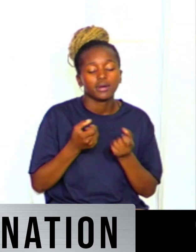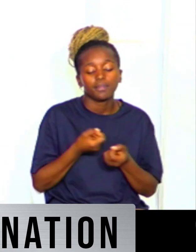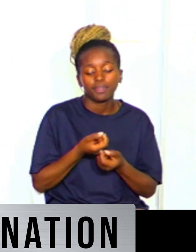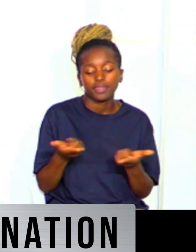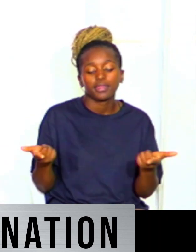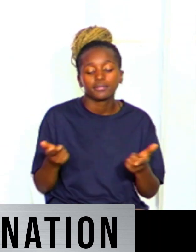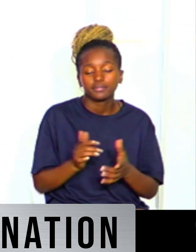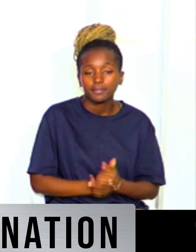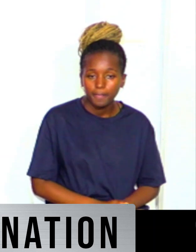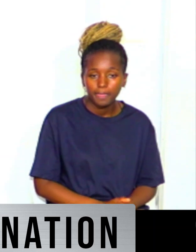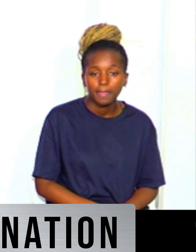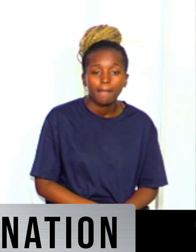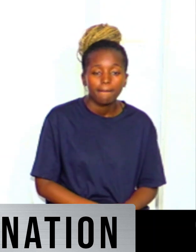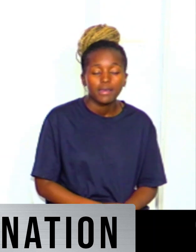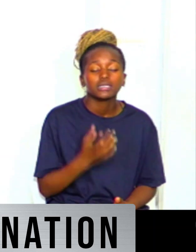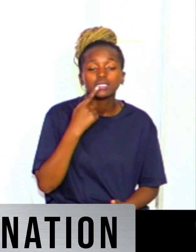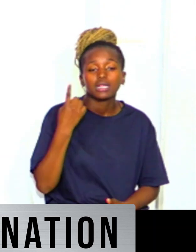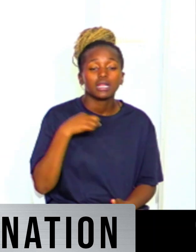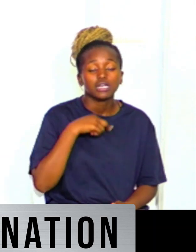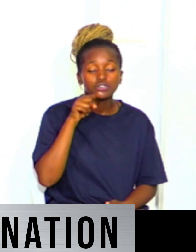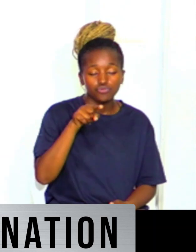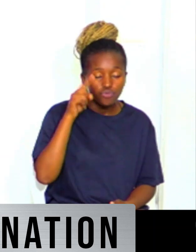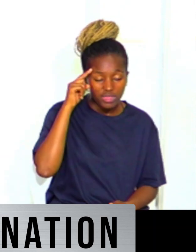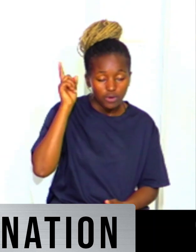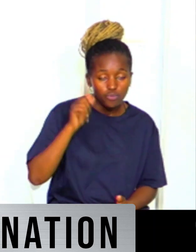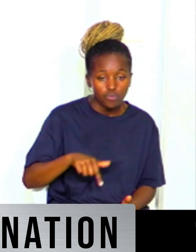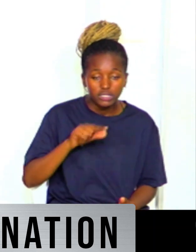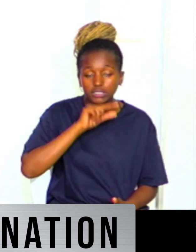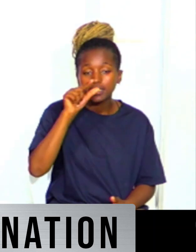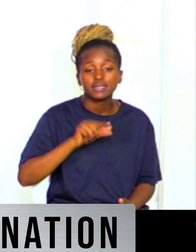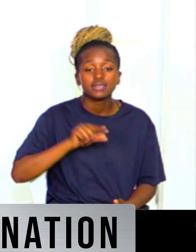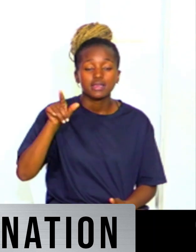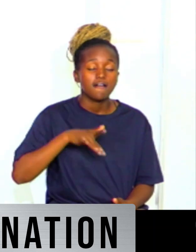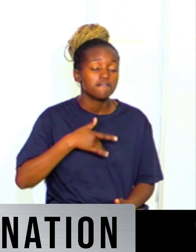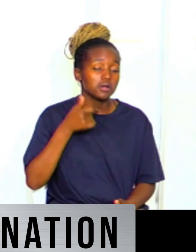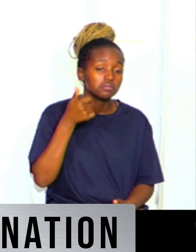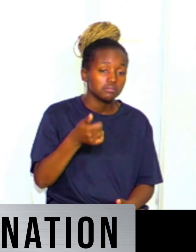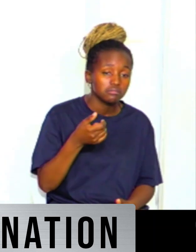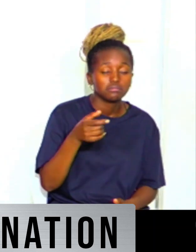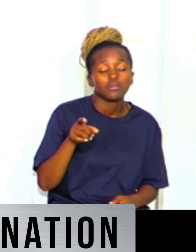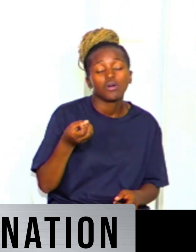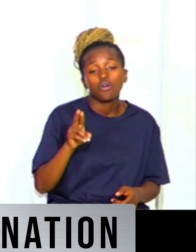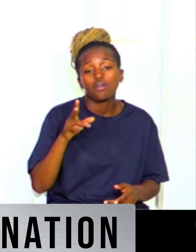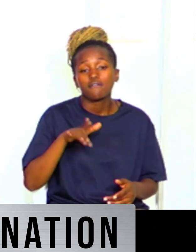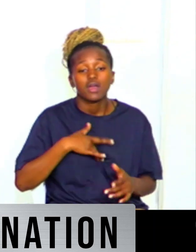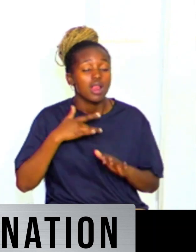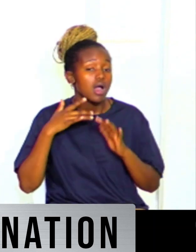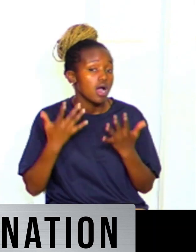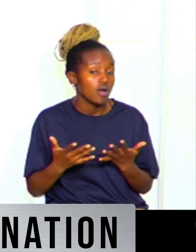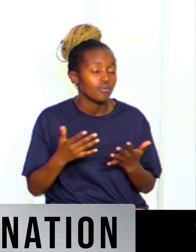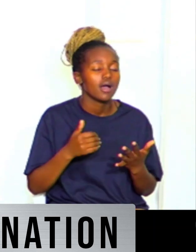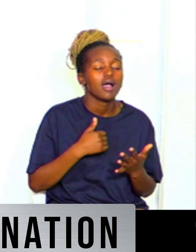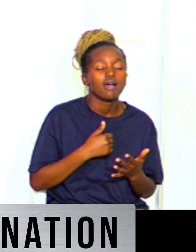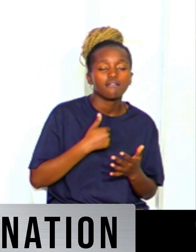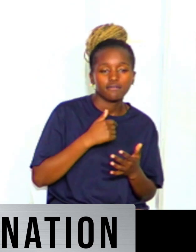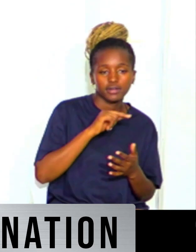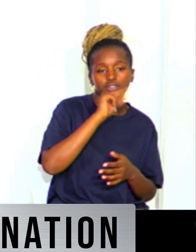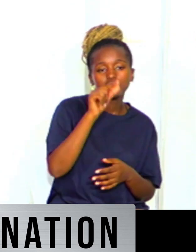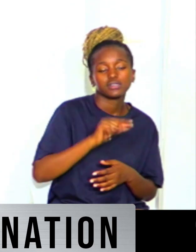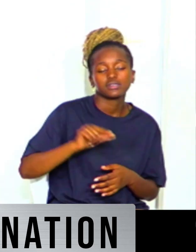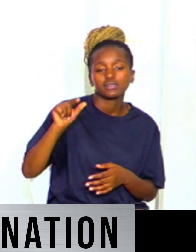0311980384. Do you agree with that? What the Gen Zs in the studio today are saying? A bit with one Gen Z. Yeah. Jeffrey Otieno, political